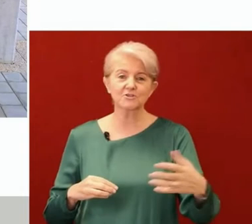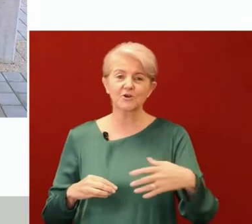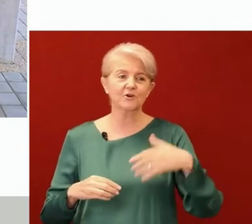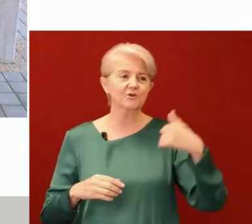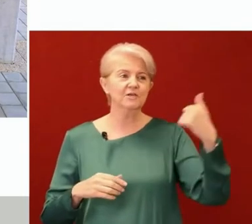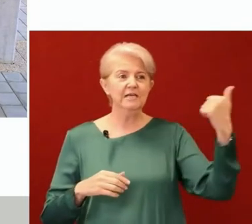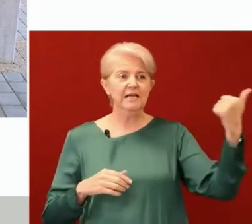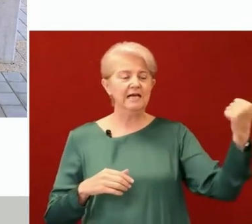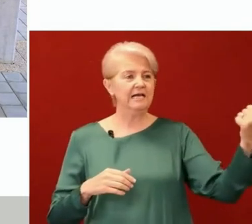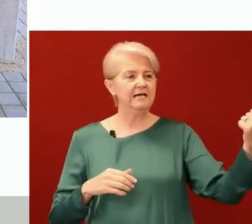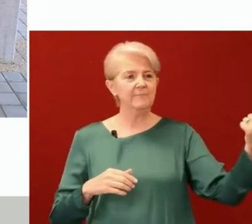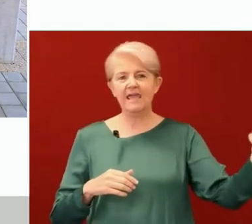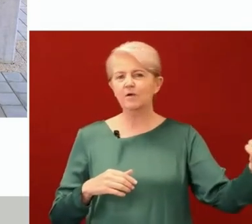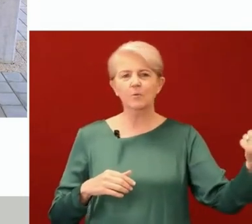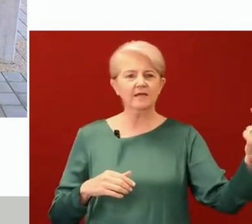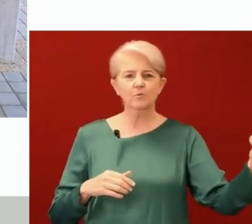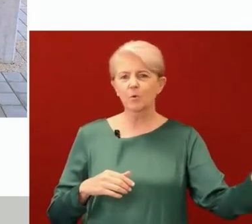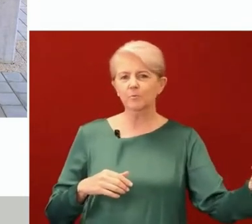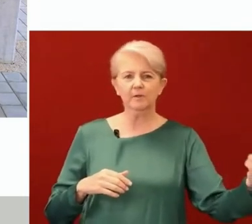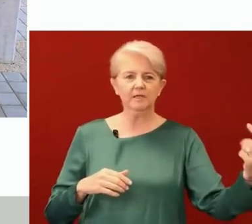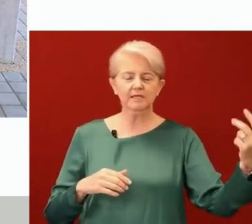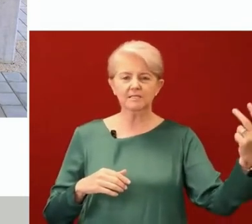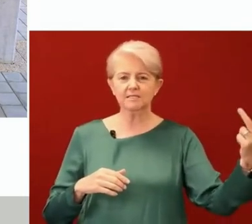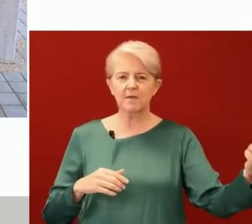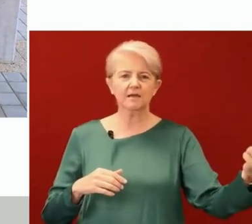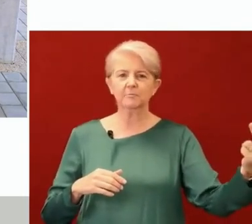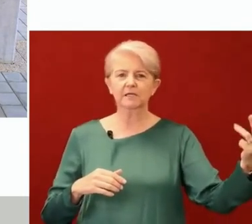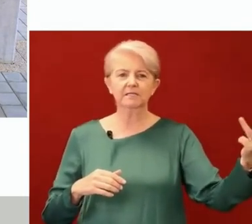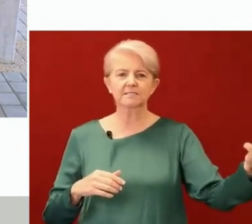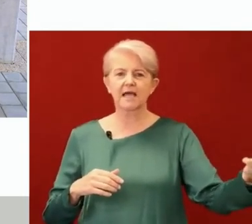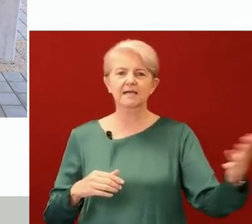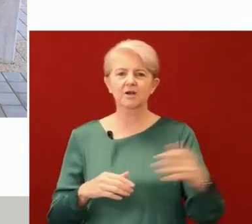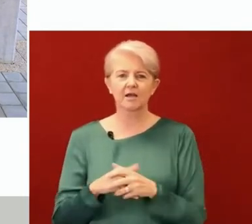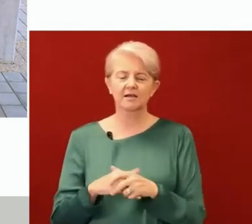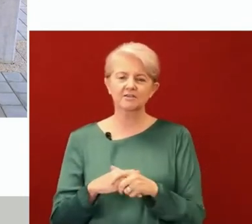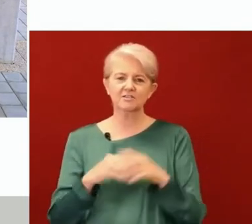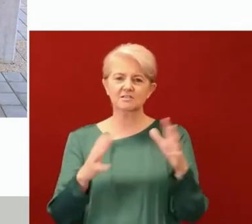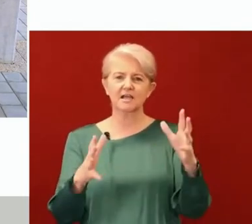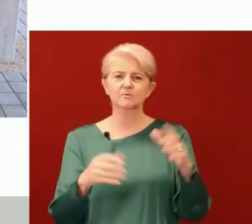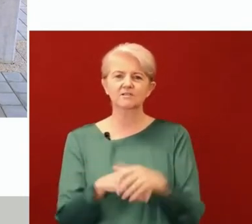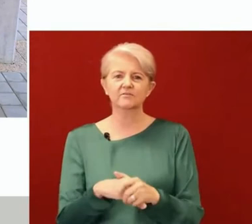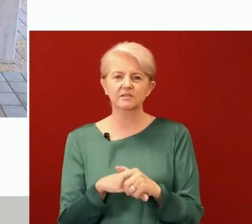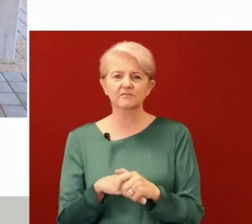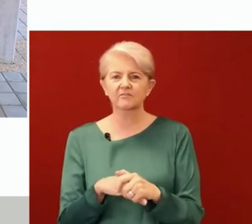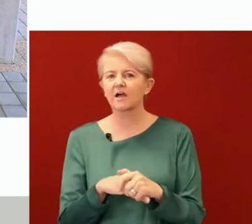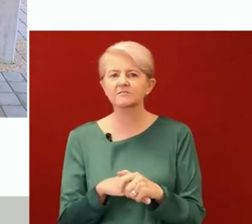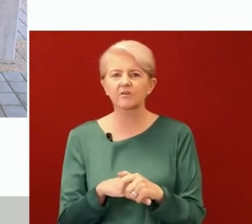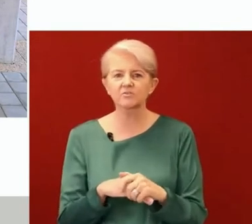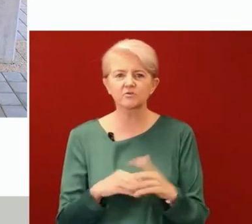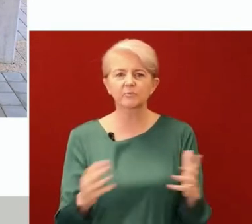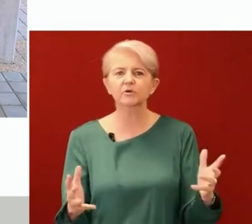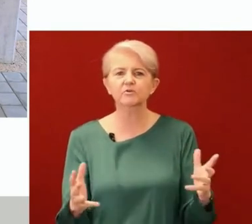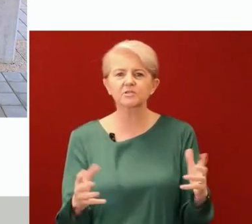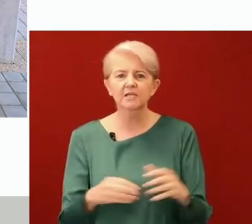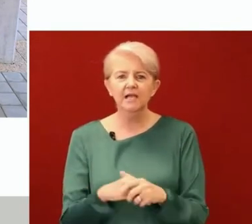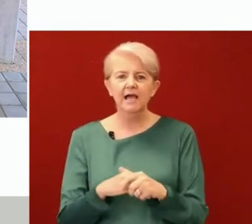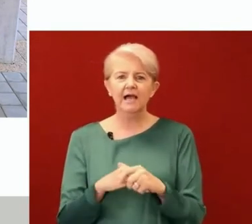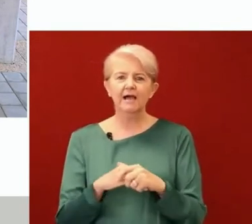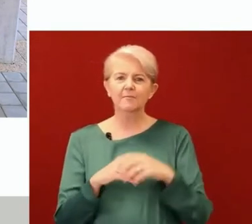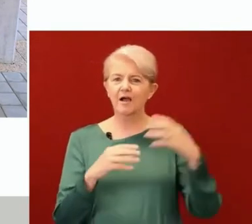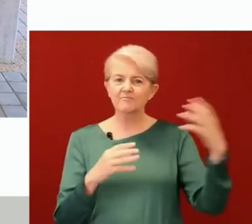portfolio, so air wing, water police, mounted police, canine. I used to say it was everything that flies, floats or